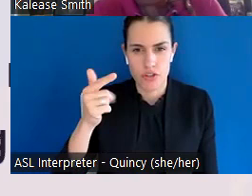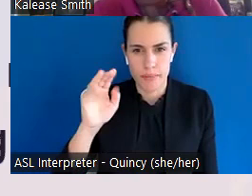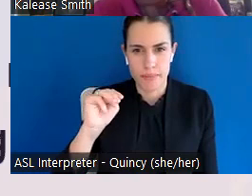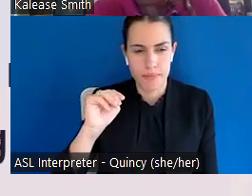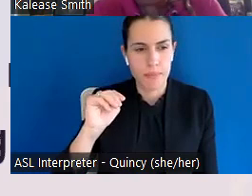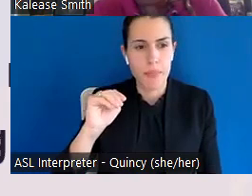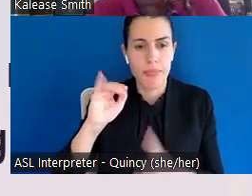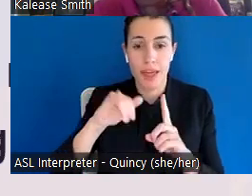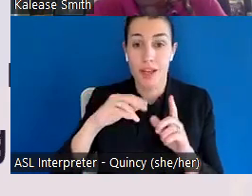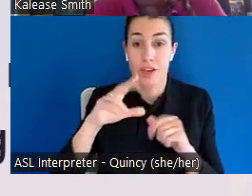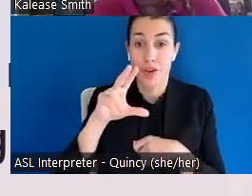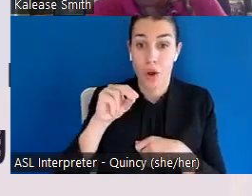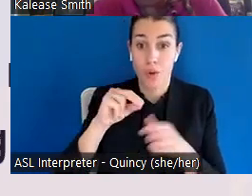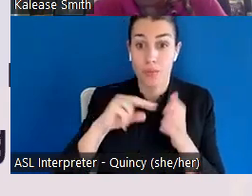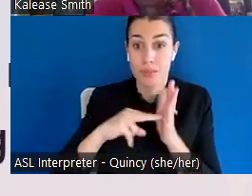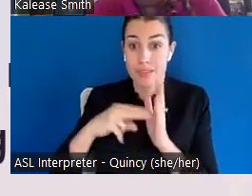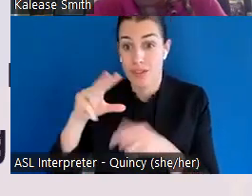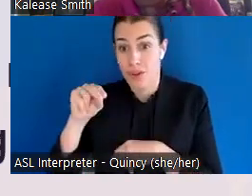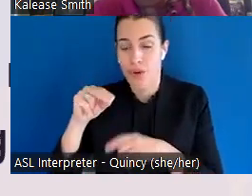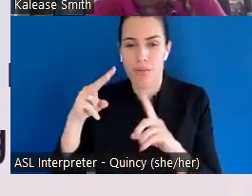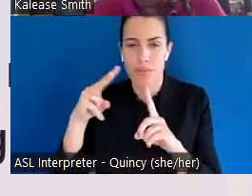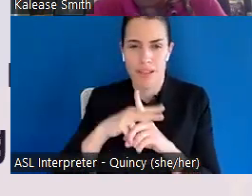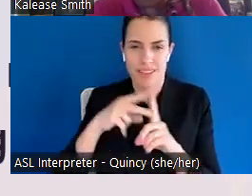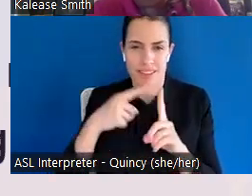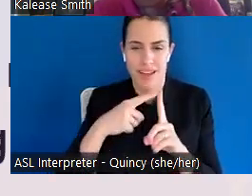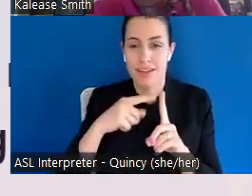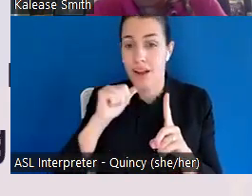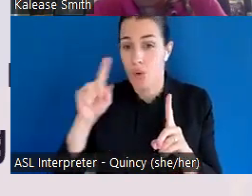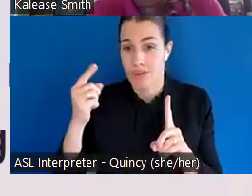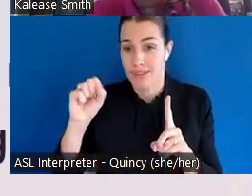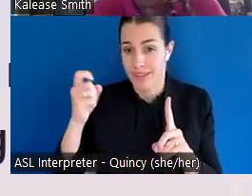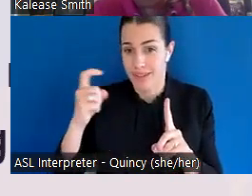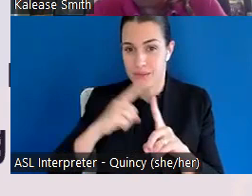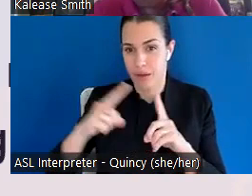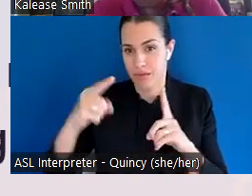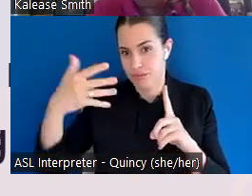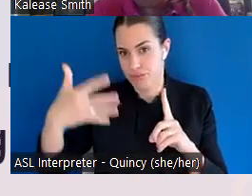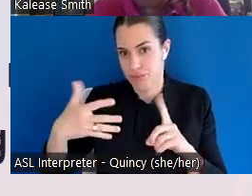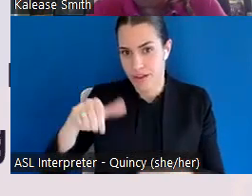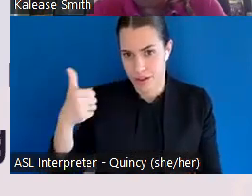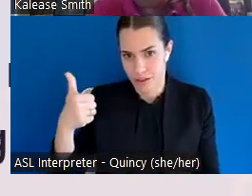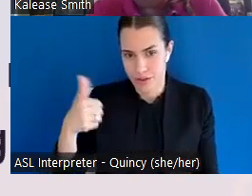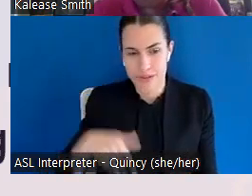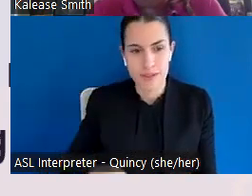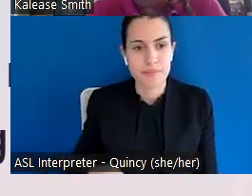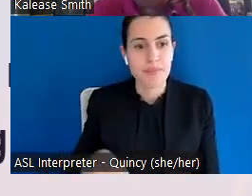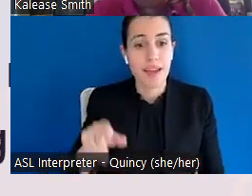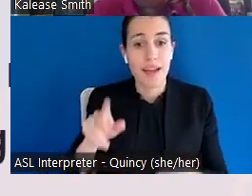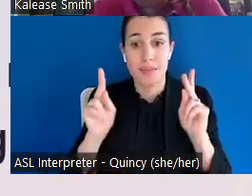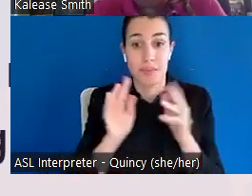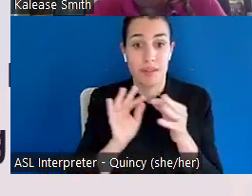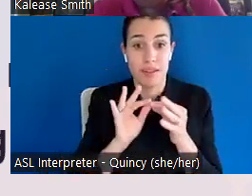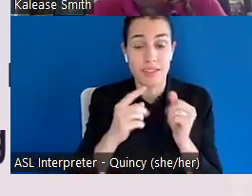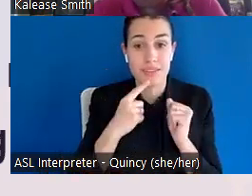things that know me know applies to apart from sex. So as folks have mentioned in the chat earlier, sometimes we think of consent,